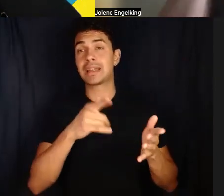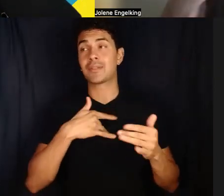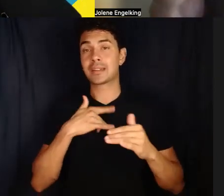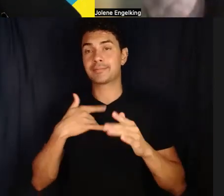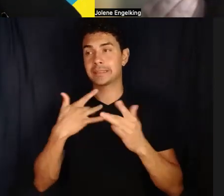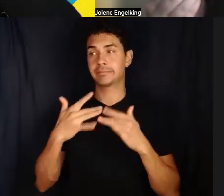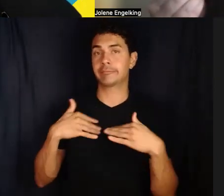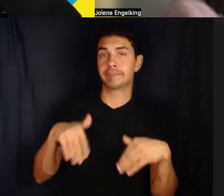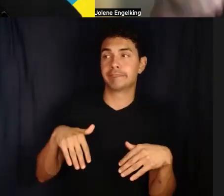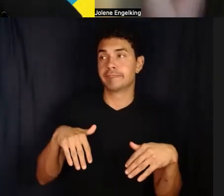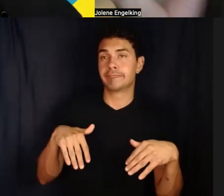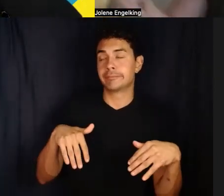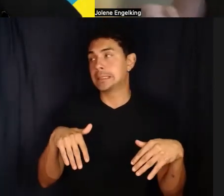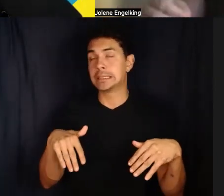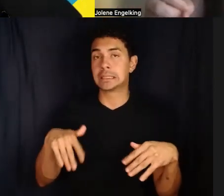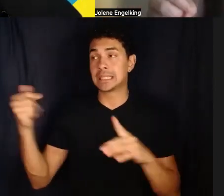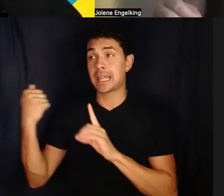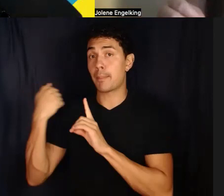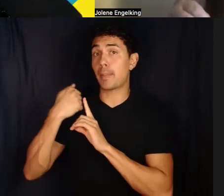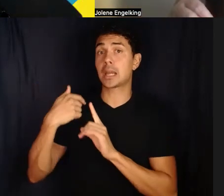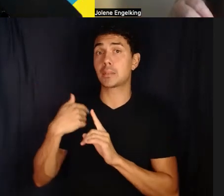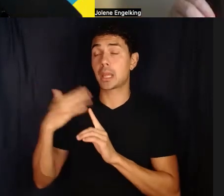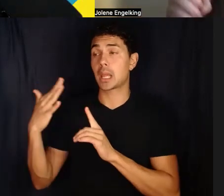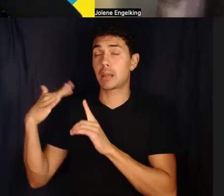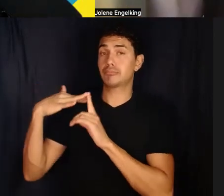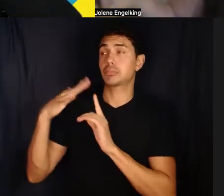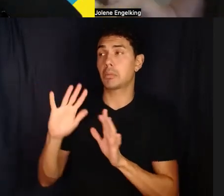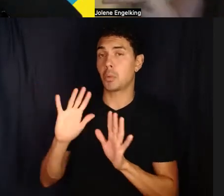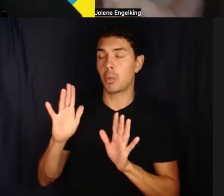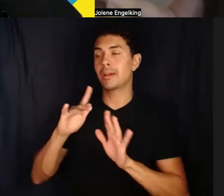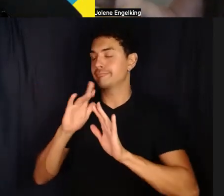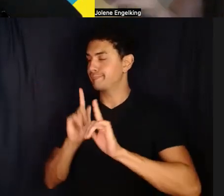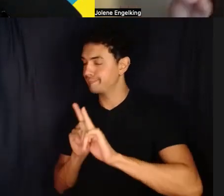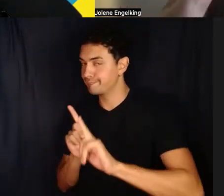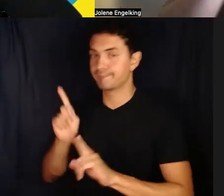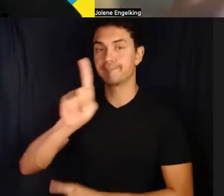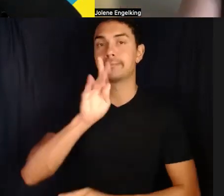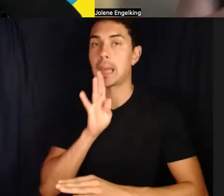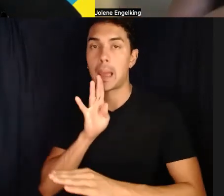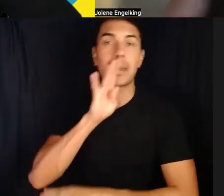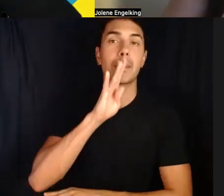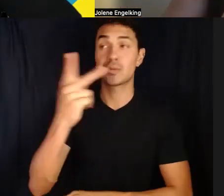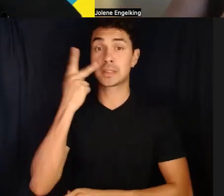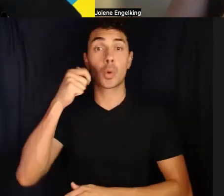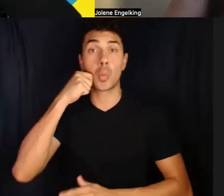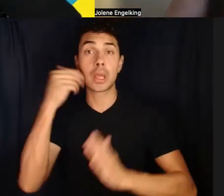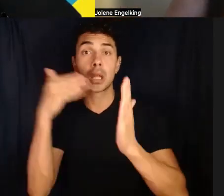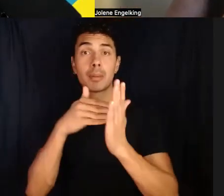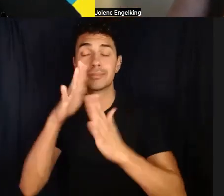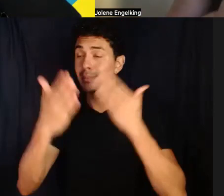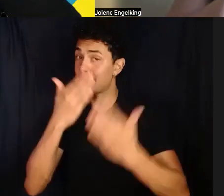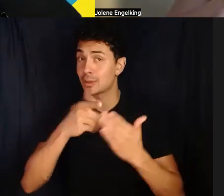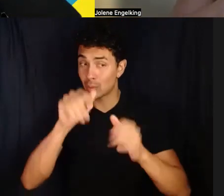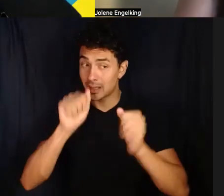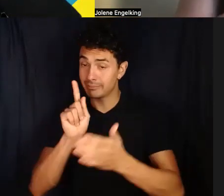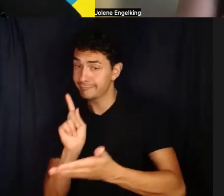that are directly impacting us, right? So advocates who are seeing racism happening in their community, you need to be stepping forward and talking about that, even